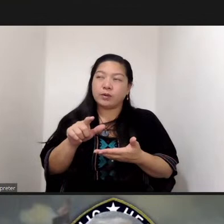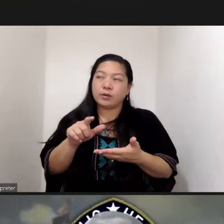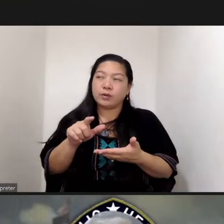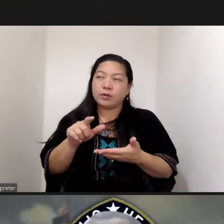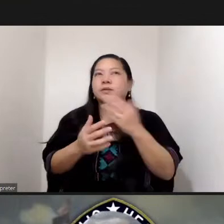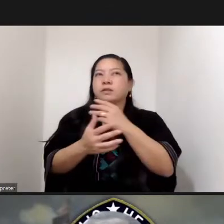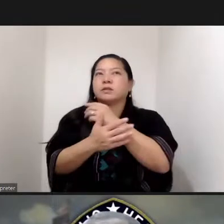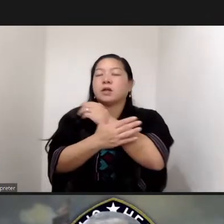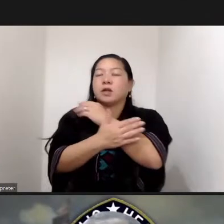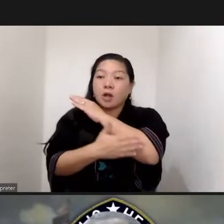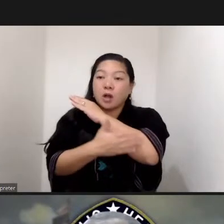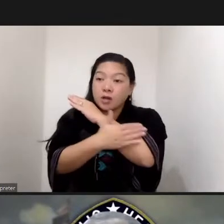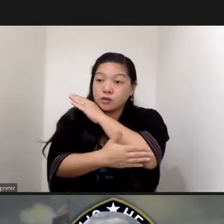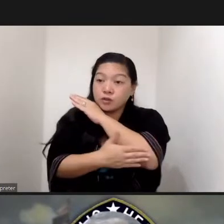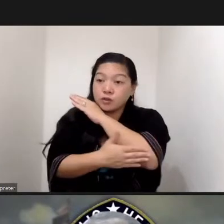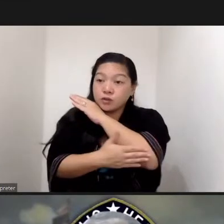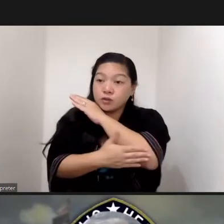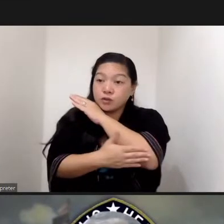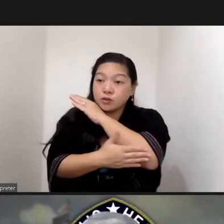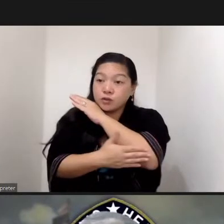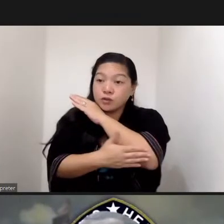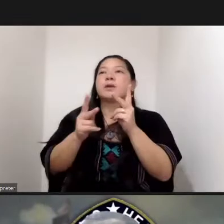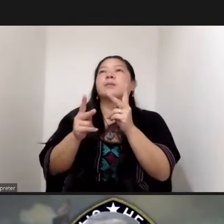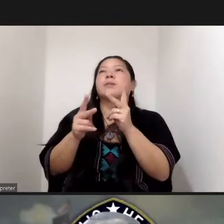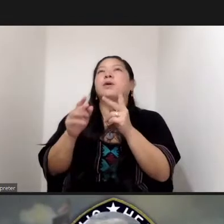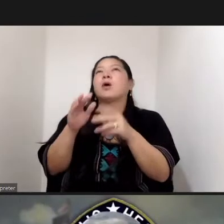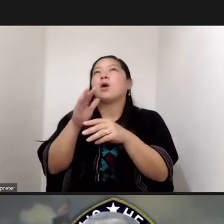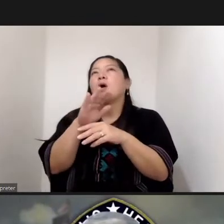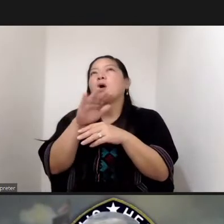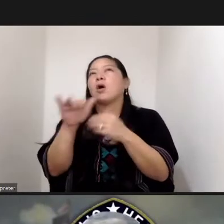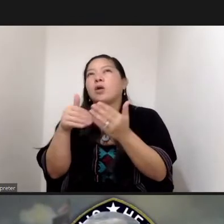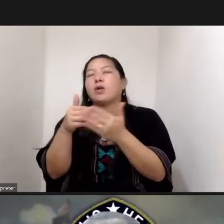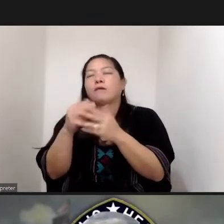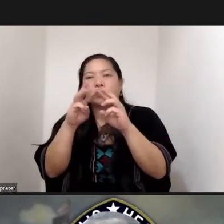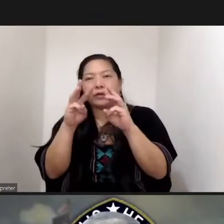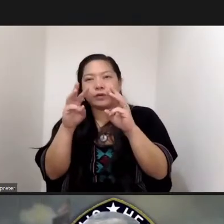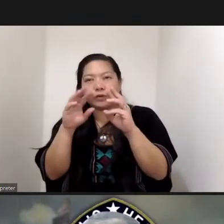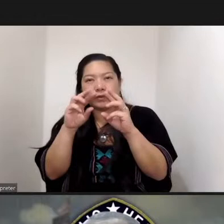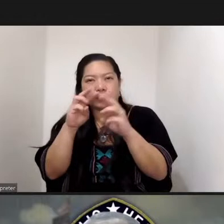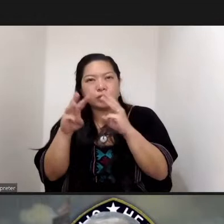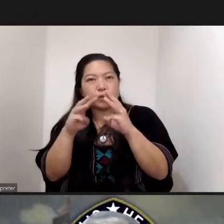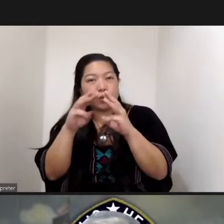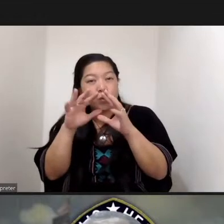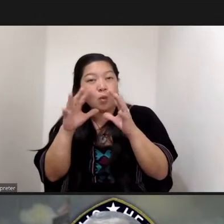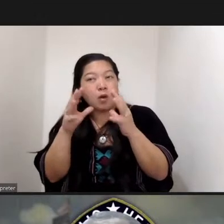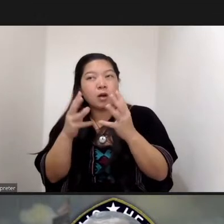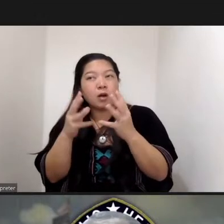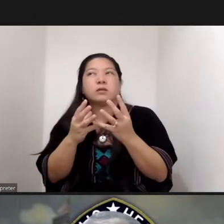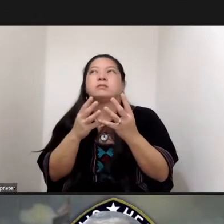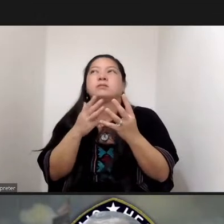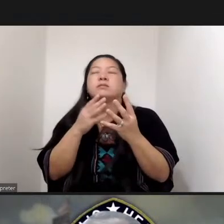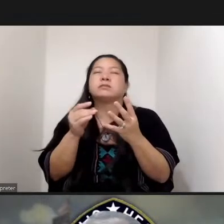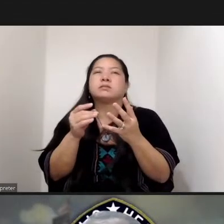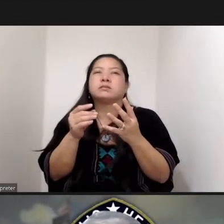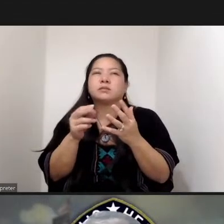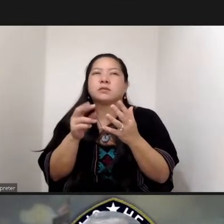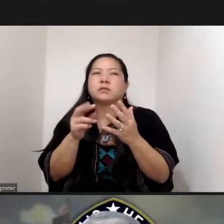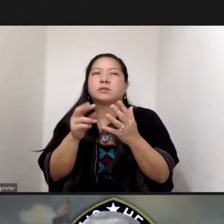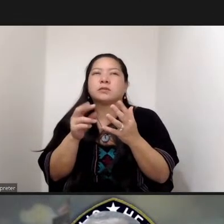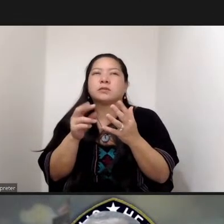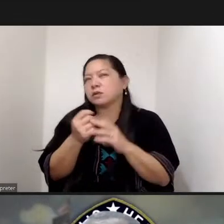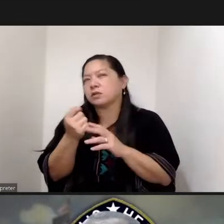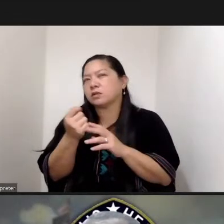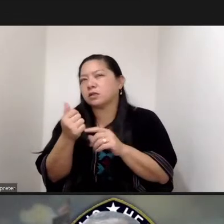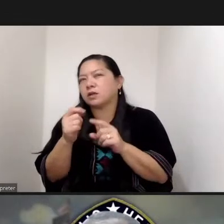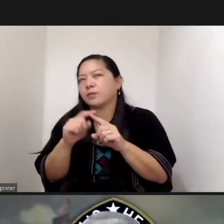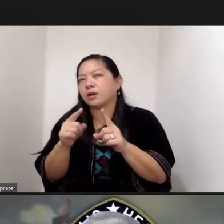at lifting their restrictions, but they also pushed back and made more